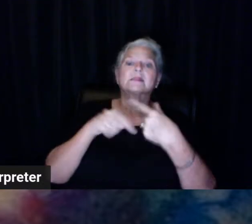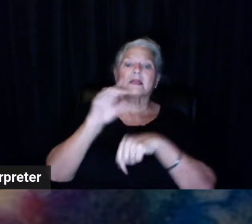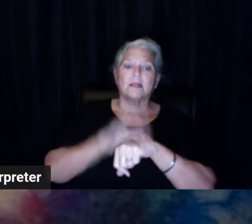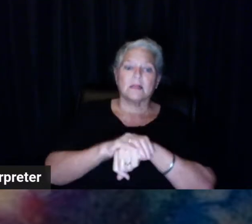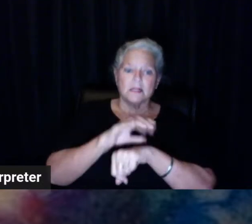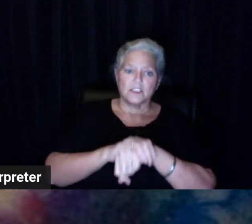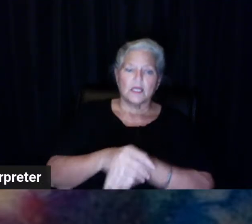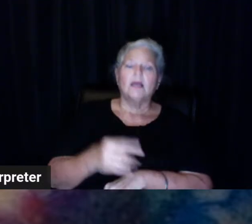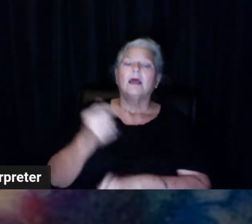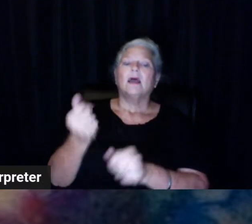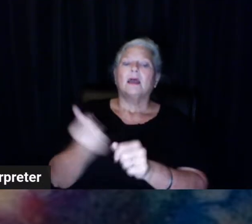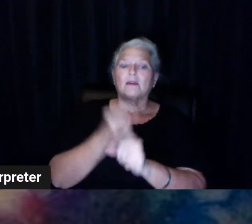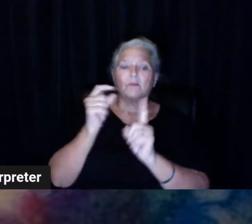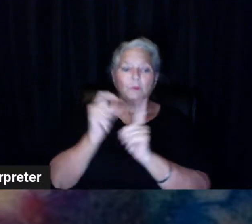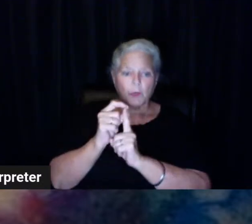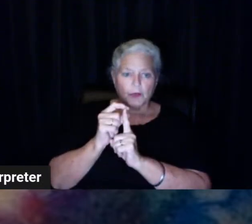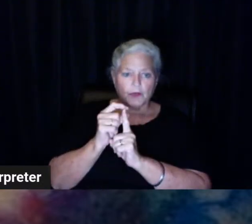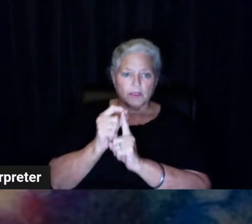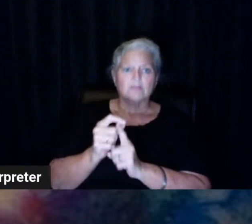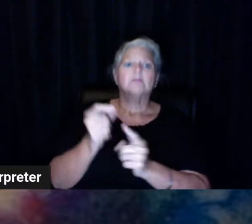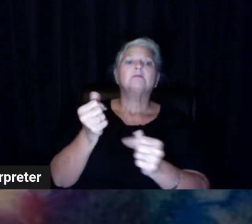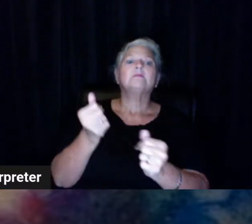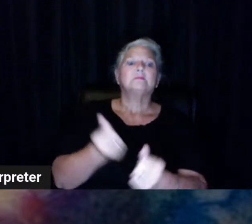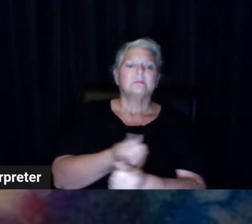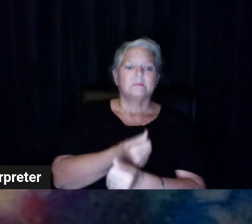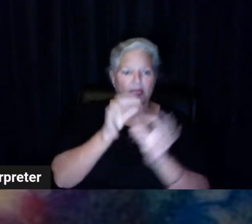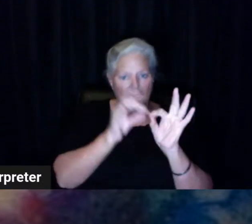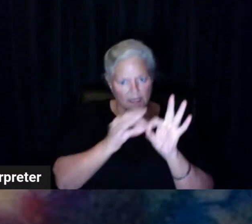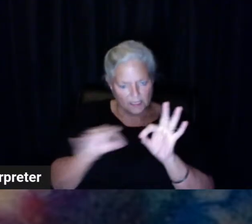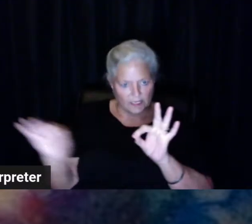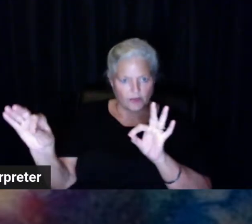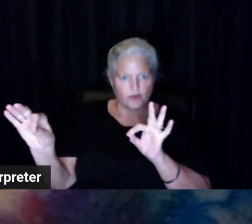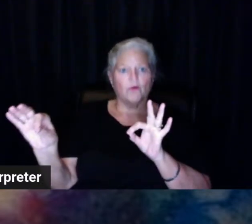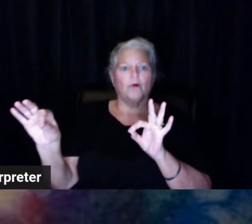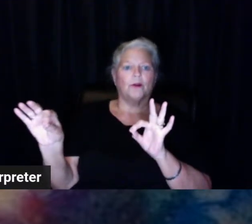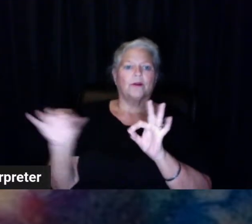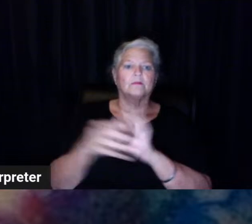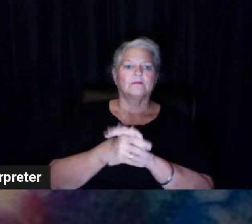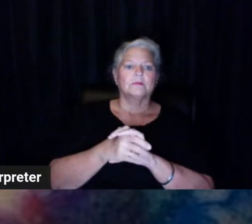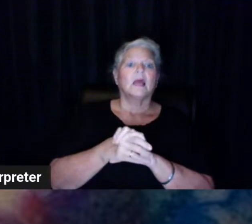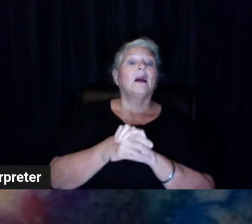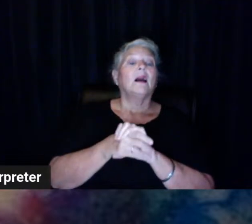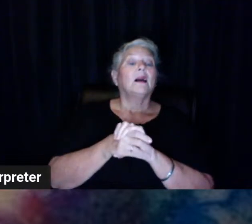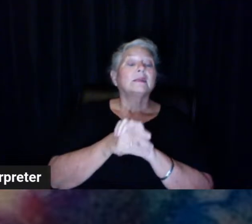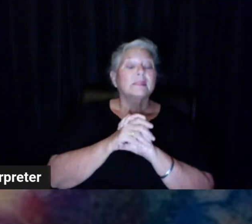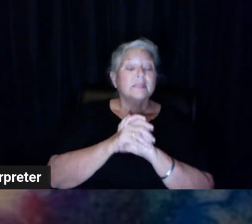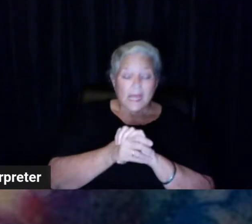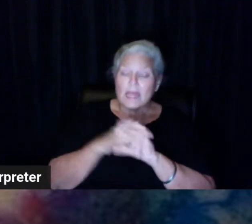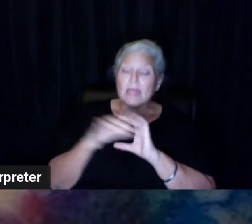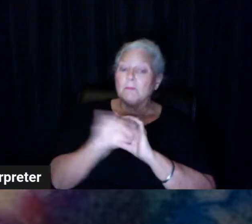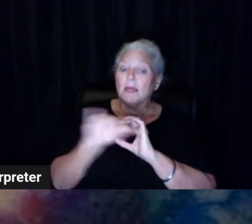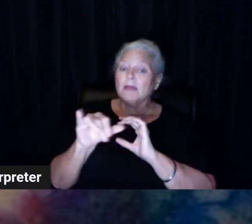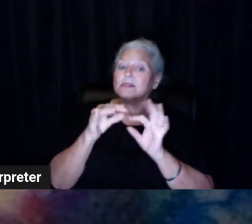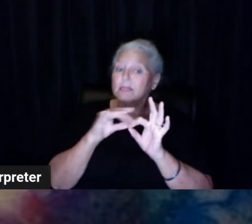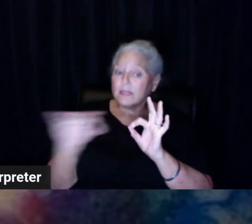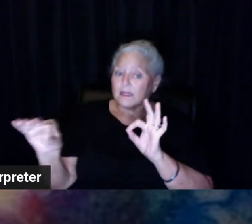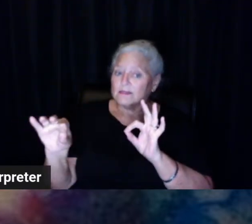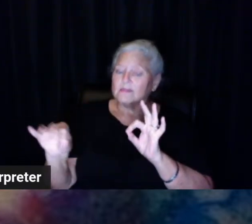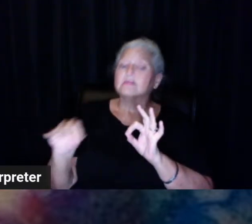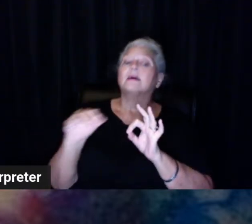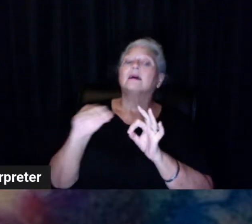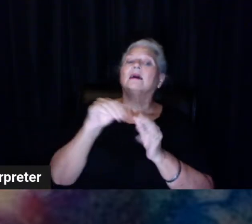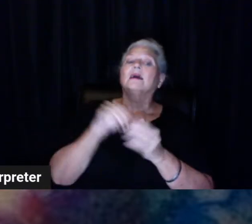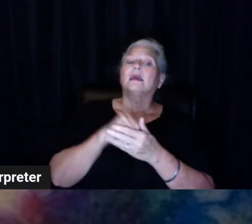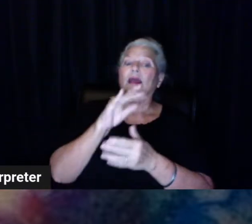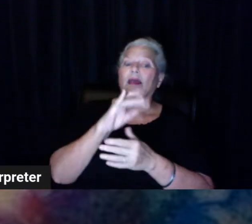That's signed English. Every word in a linear order. Same